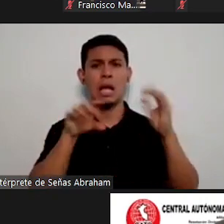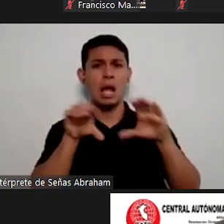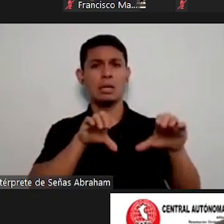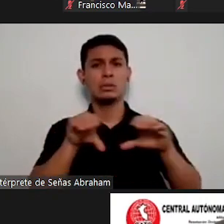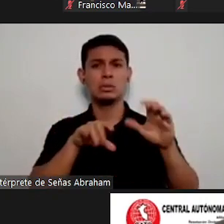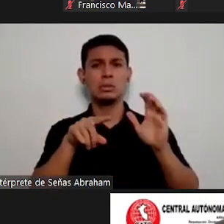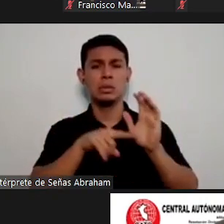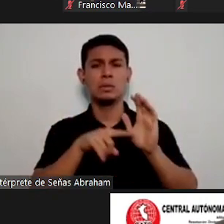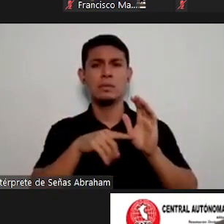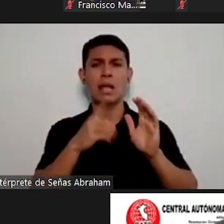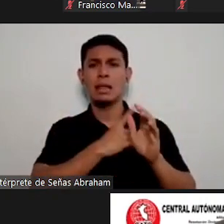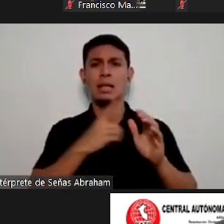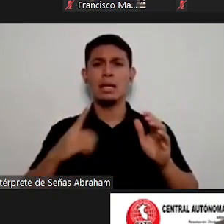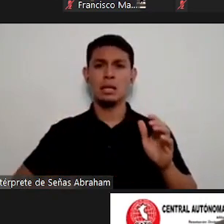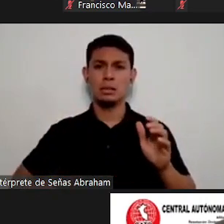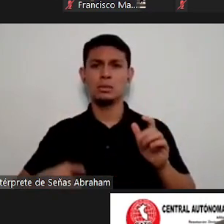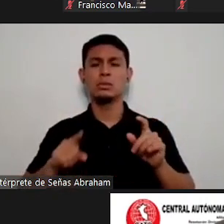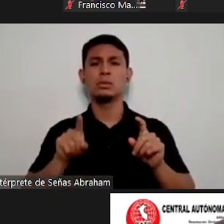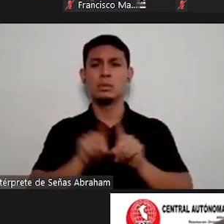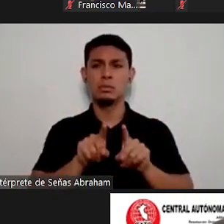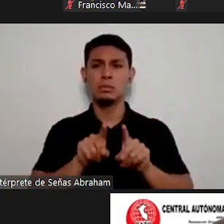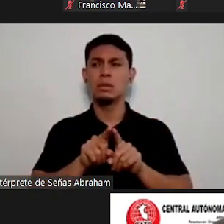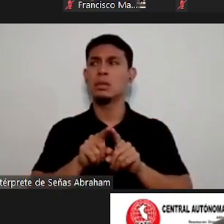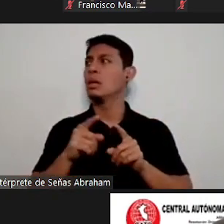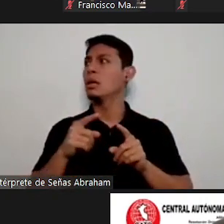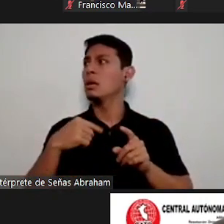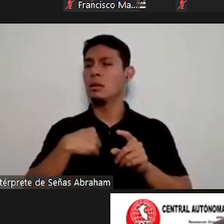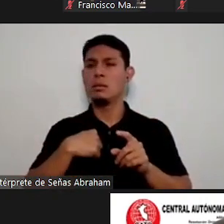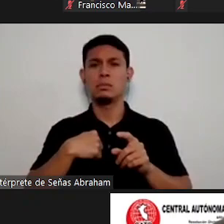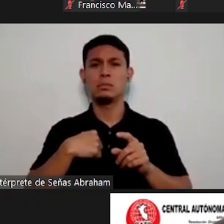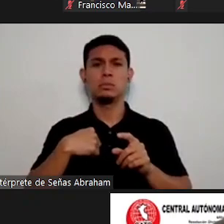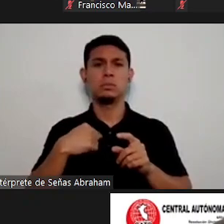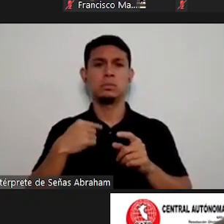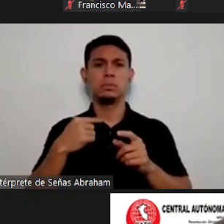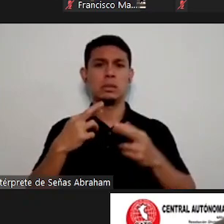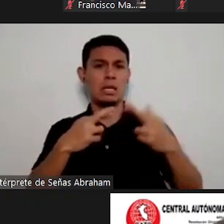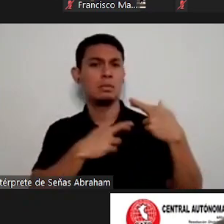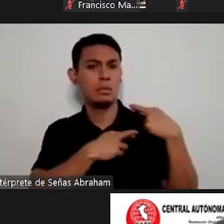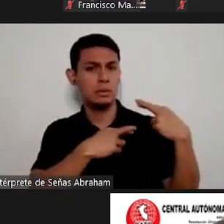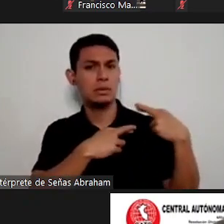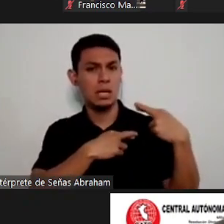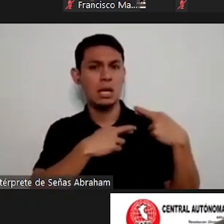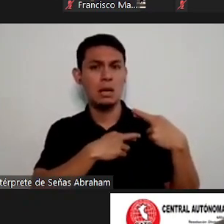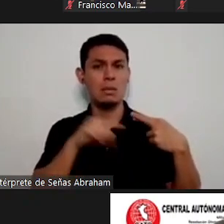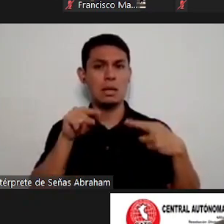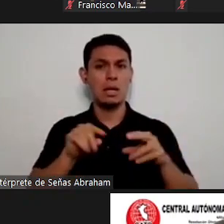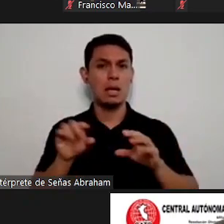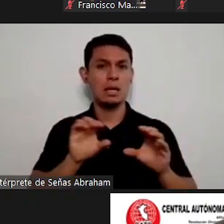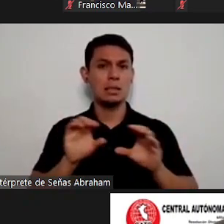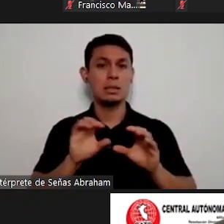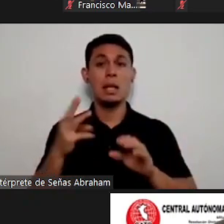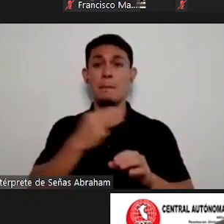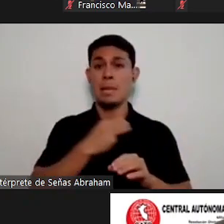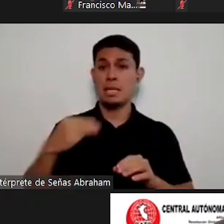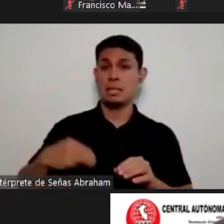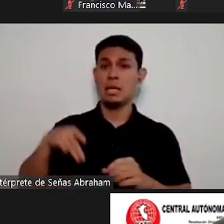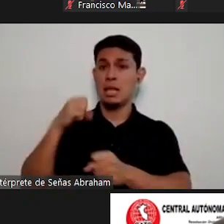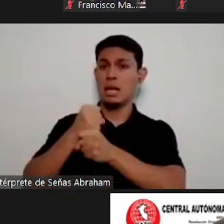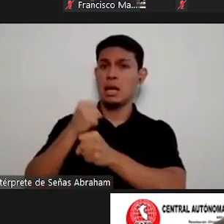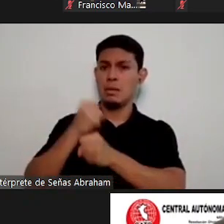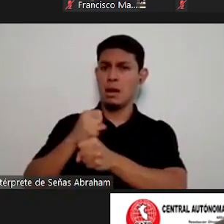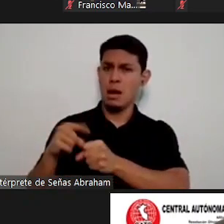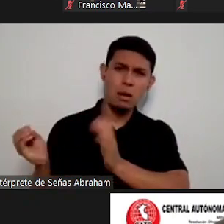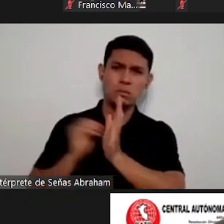workplace and that is an action line that i am responsible for and that the